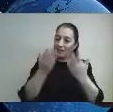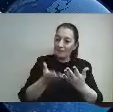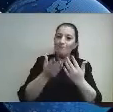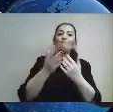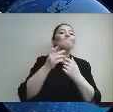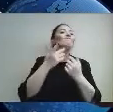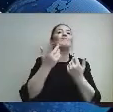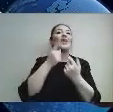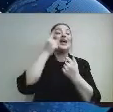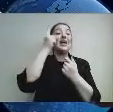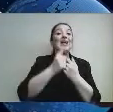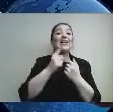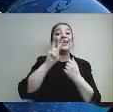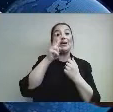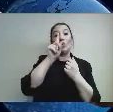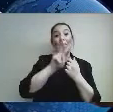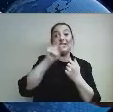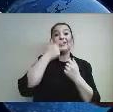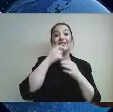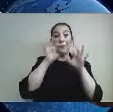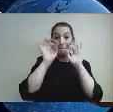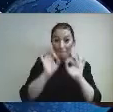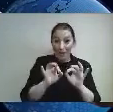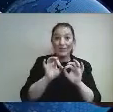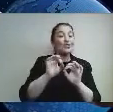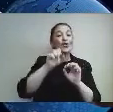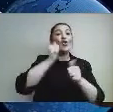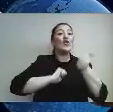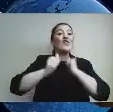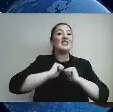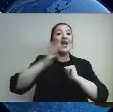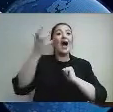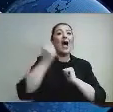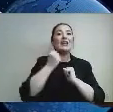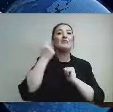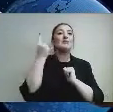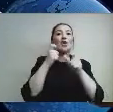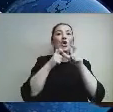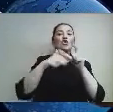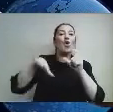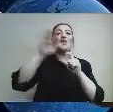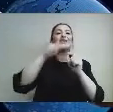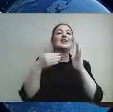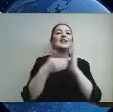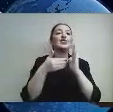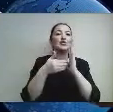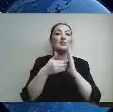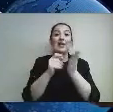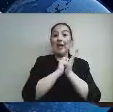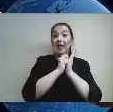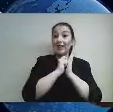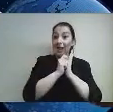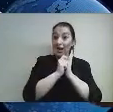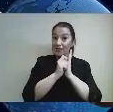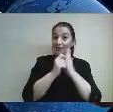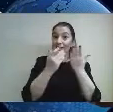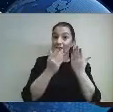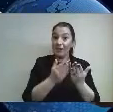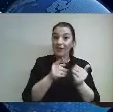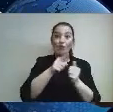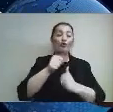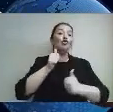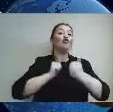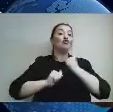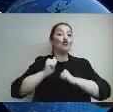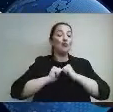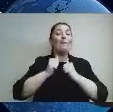was this social entrepreneurship course at the university rather than entrepreneurship itself. I